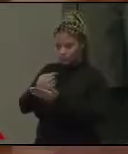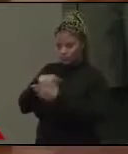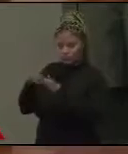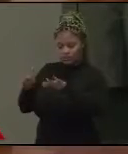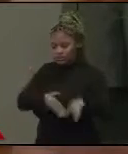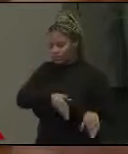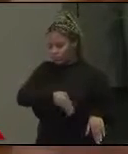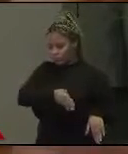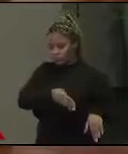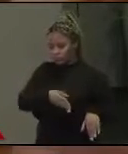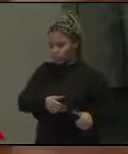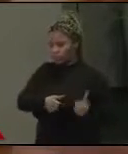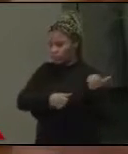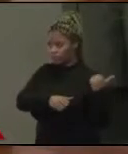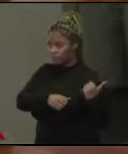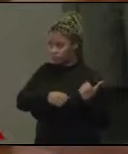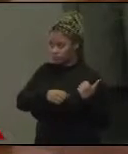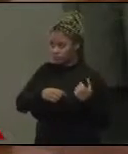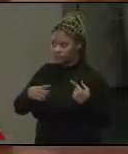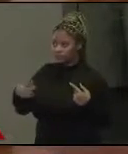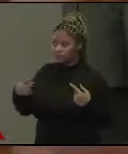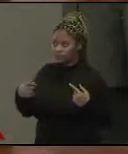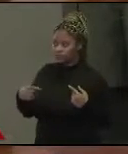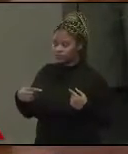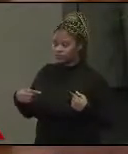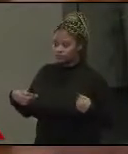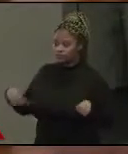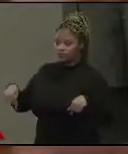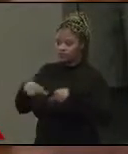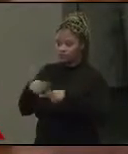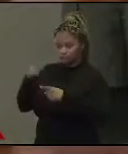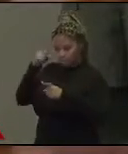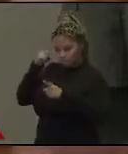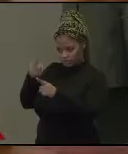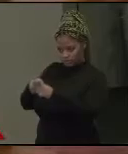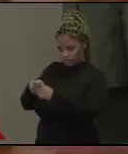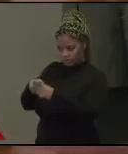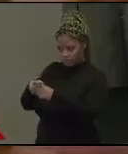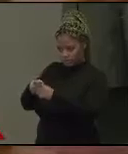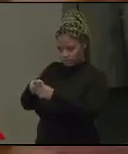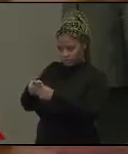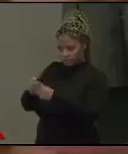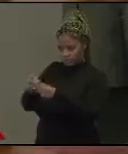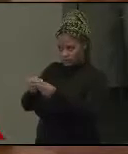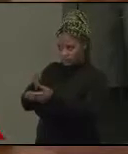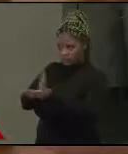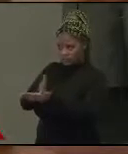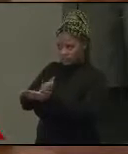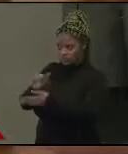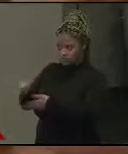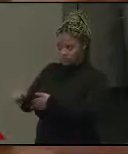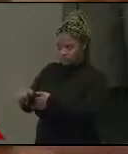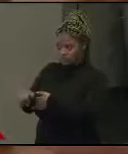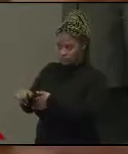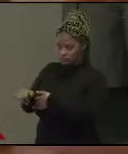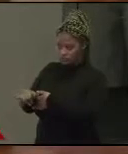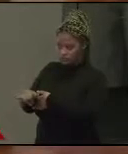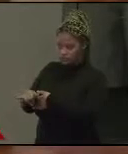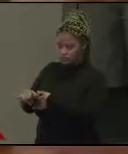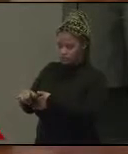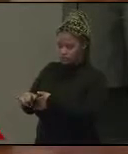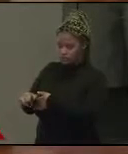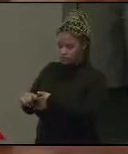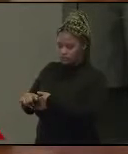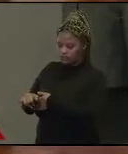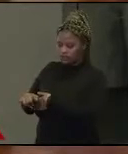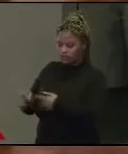achieve the strategic objective of the National Democratic Revolution, hence the importance of having all of us here under one